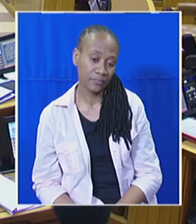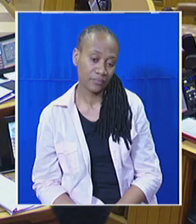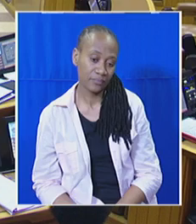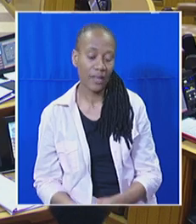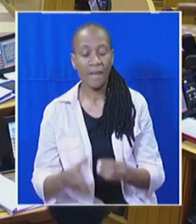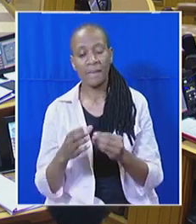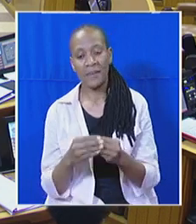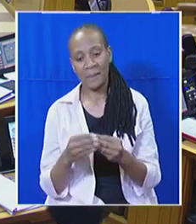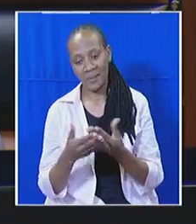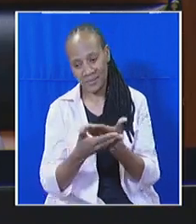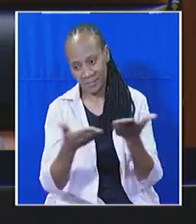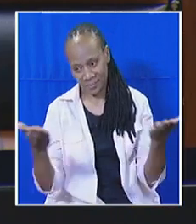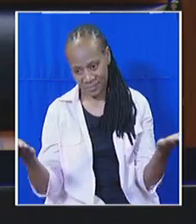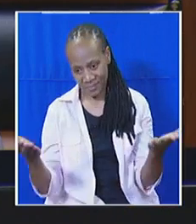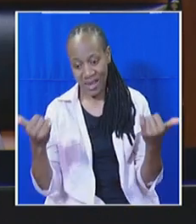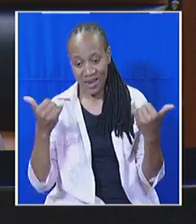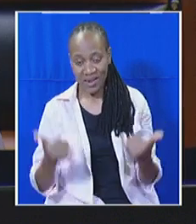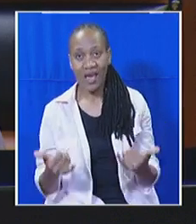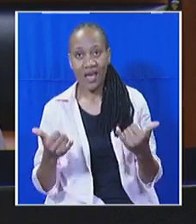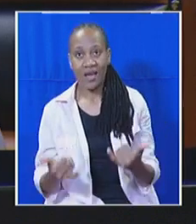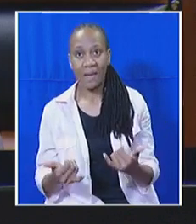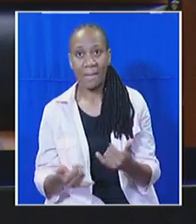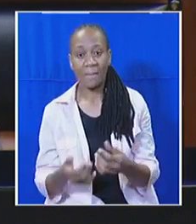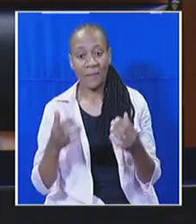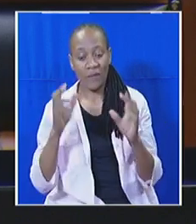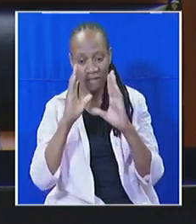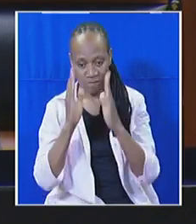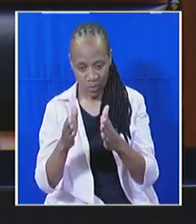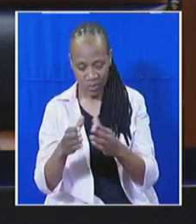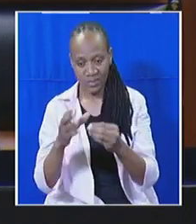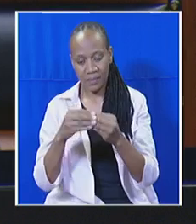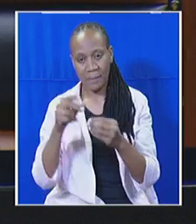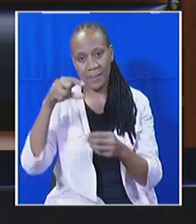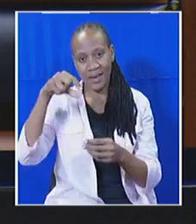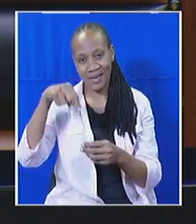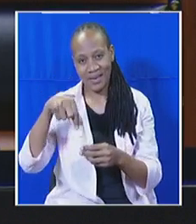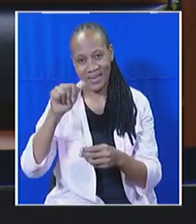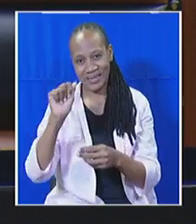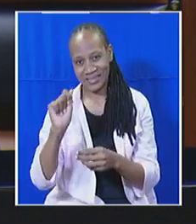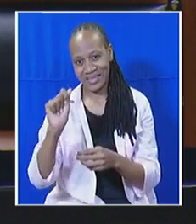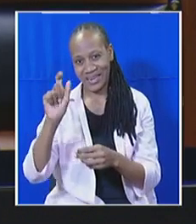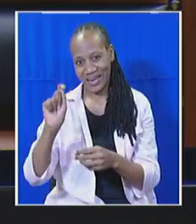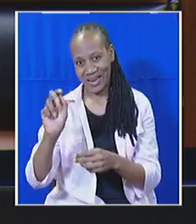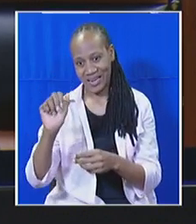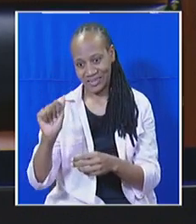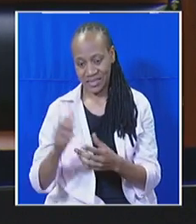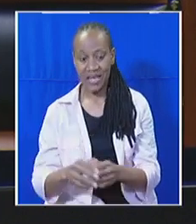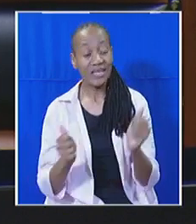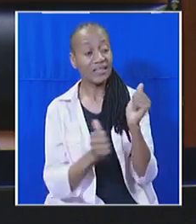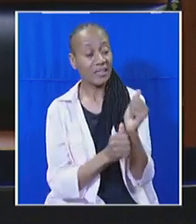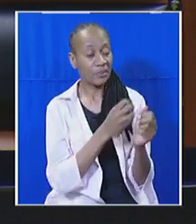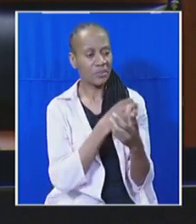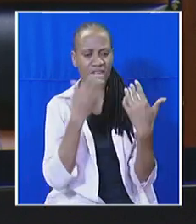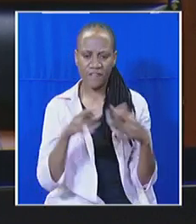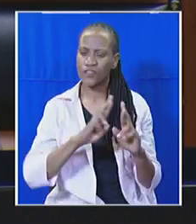Honorable members, we are now on But Ms. why did you turn Carter. your microphone so you're not talking to Honorable me? Deputy Minister had already answered and she She